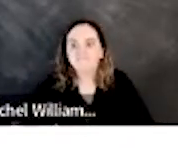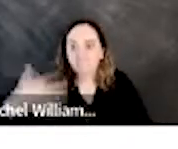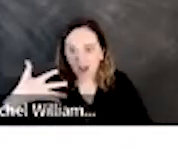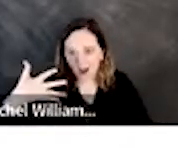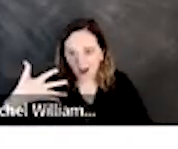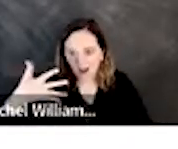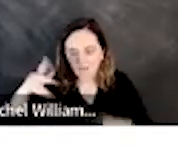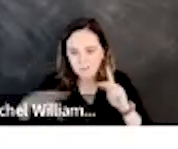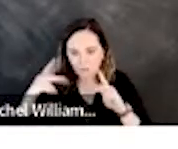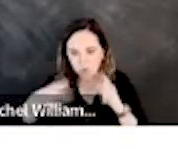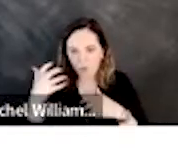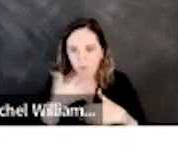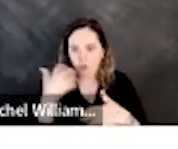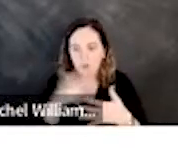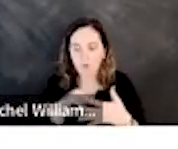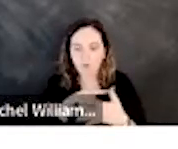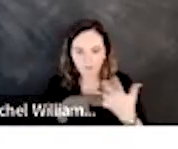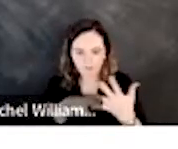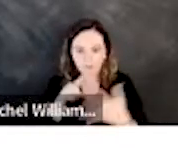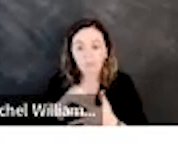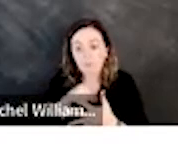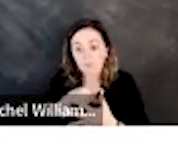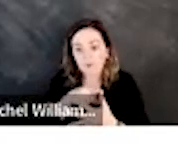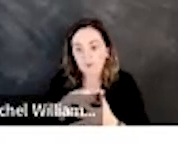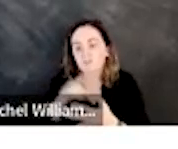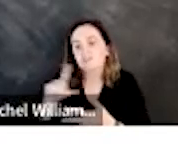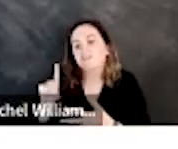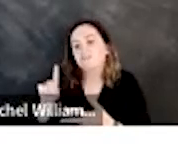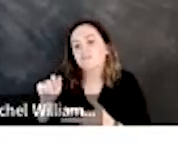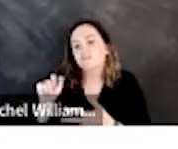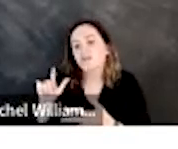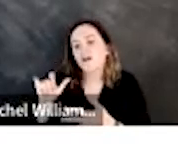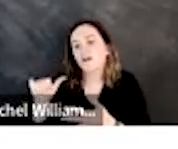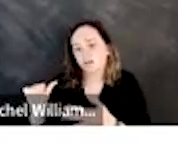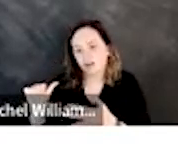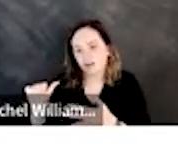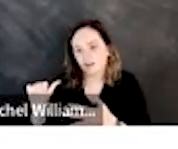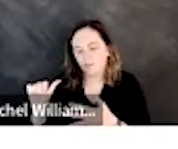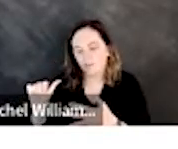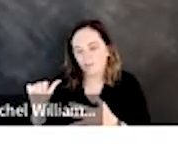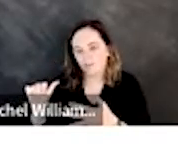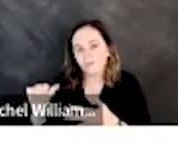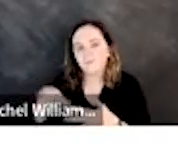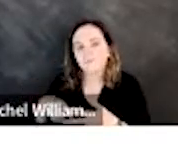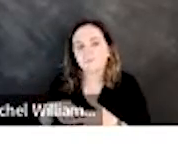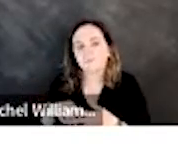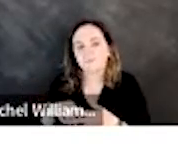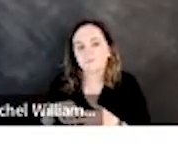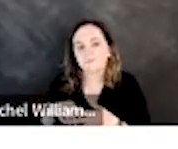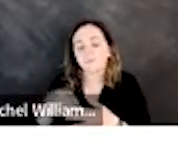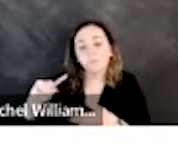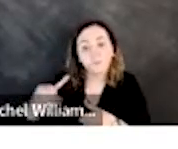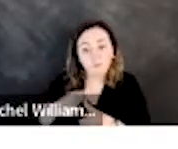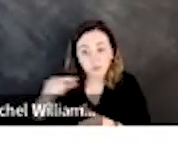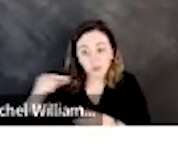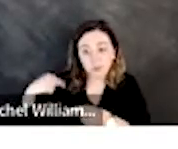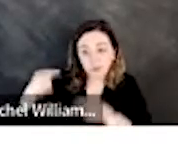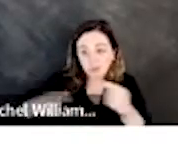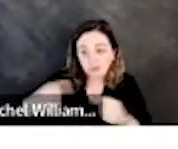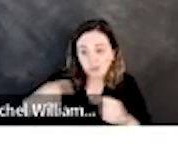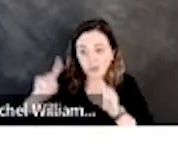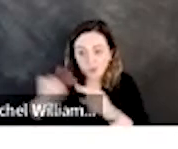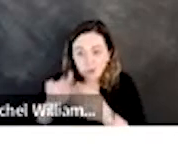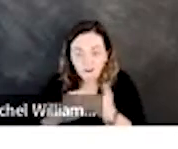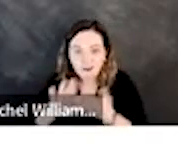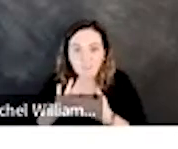scholarship. The first recipient, Dalia Al-Abaidi, a first-generation college attendee,